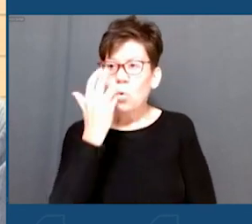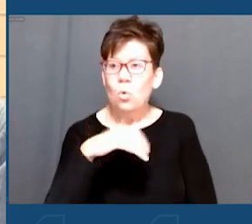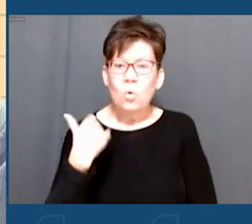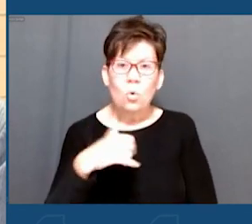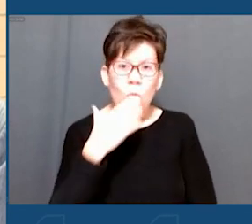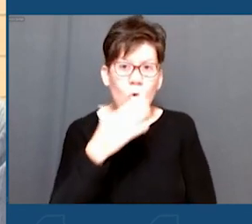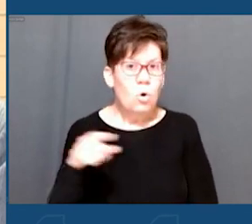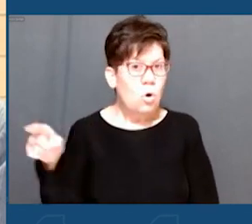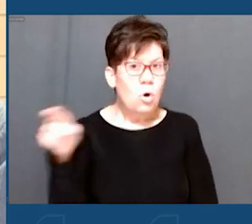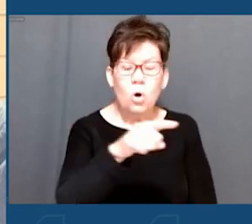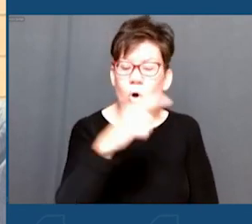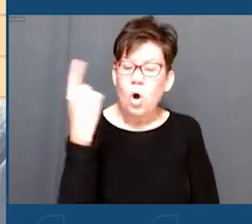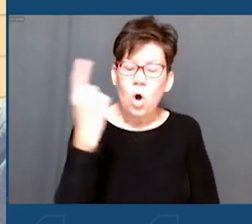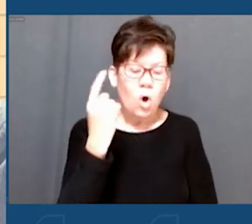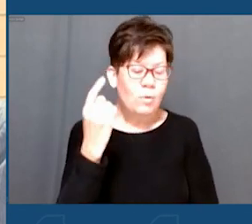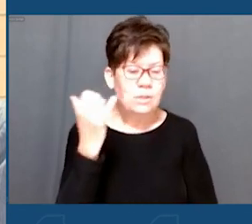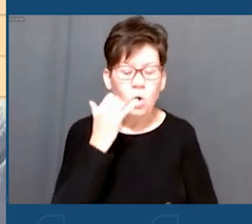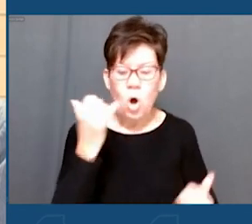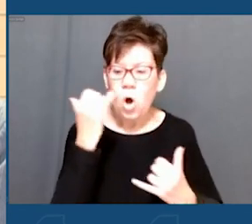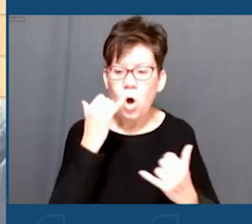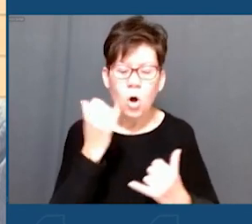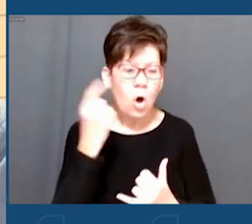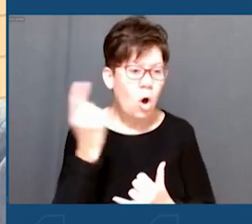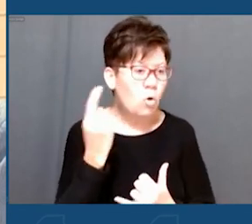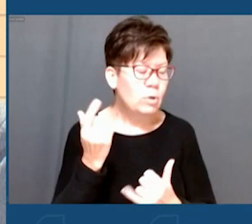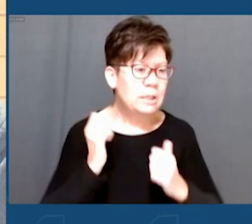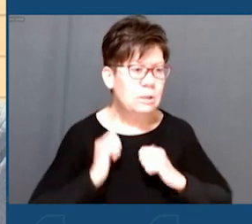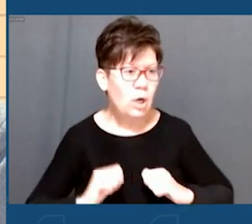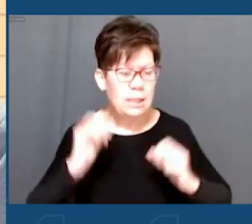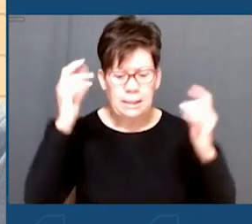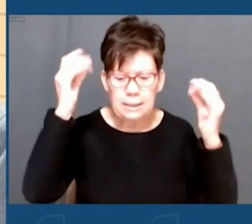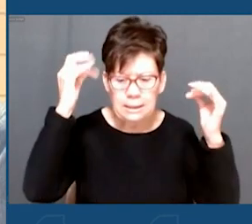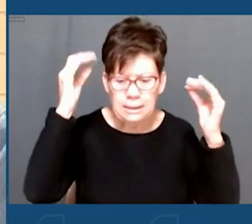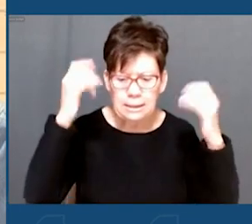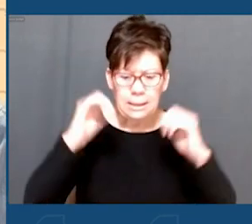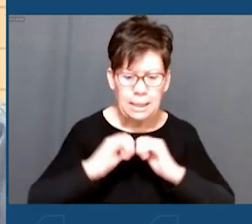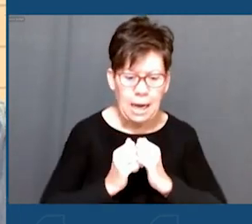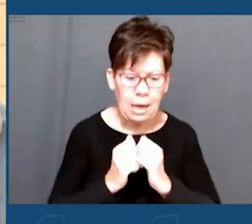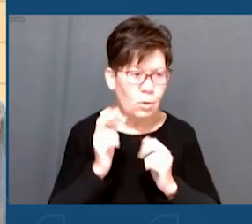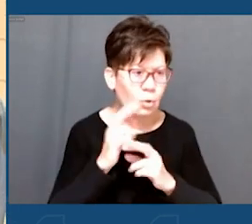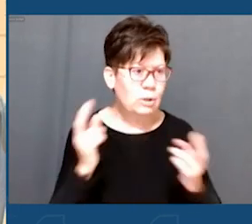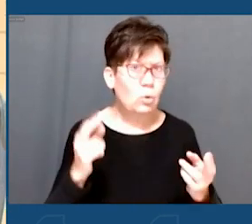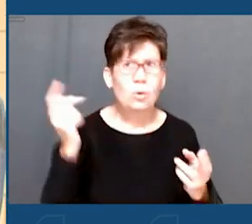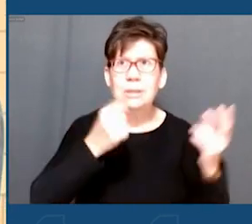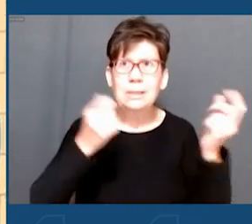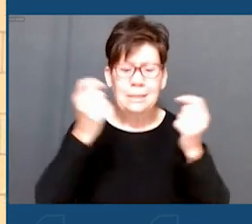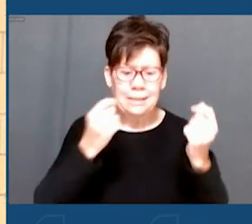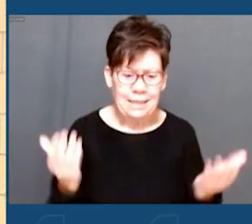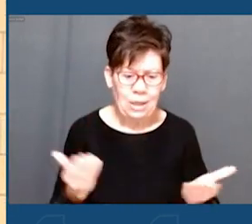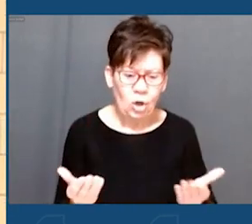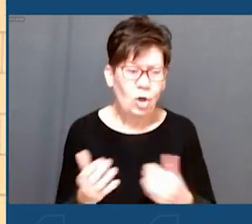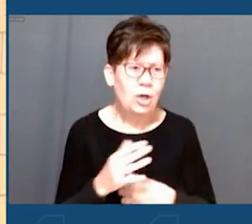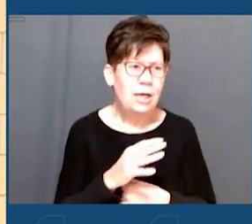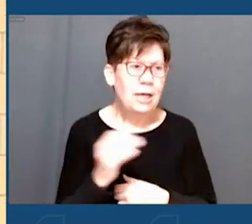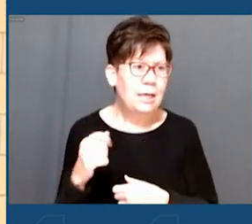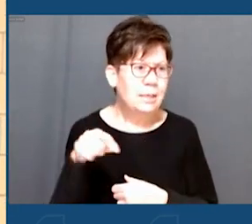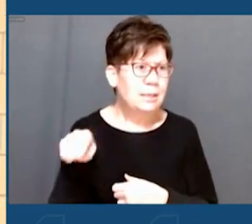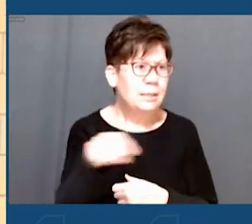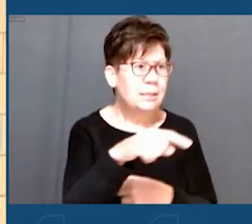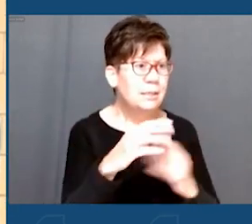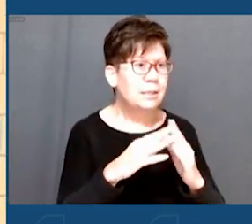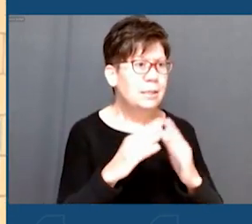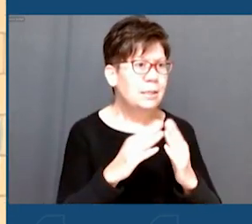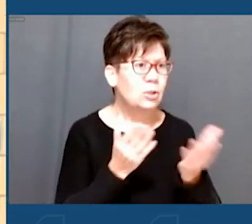always calling, always looking out, always trying to figure out how we can get more resources here and how we can be serving this community before, during, and